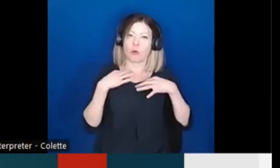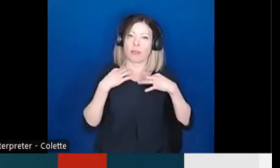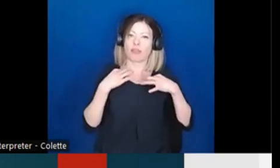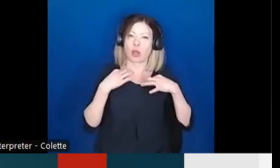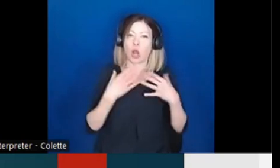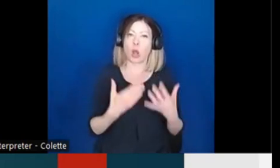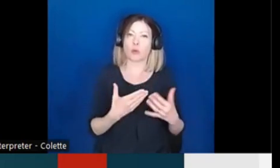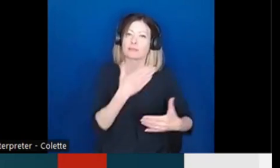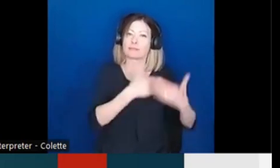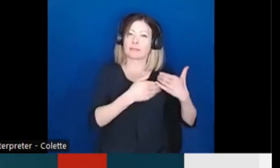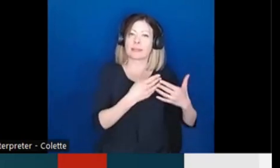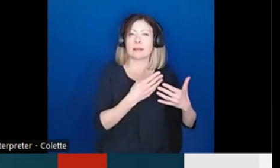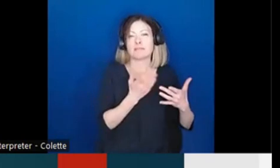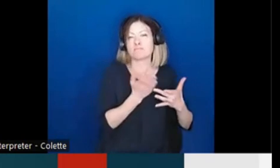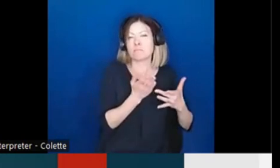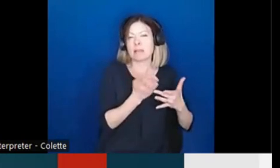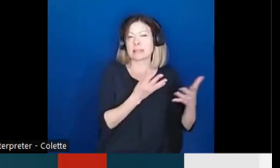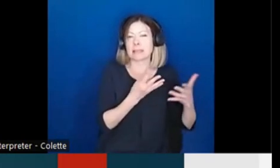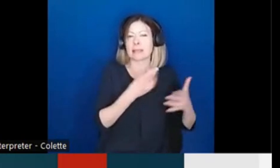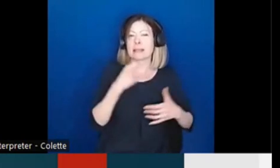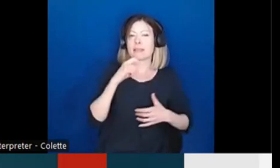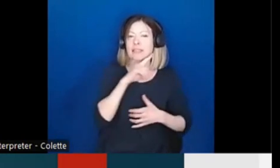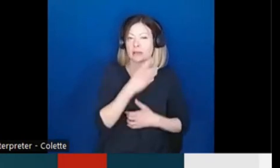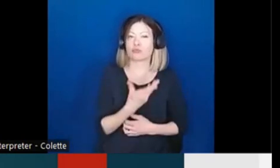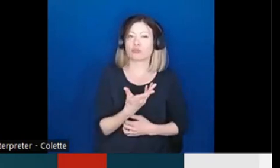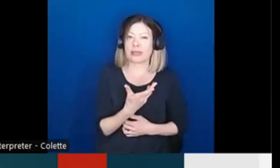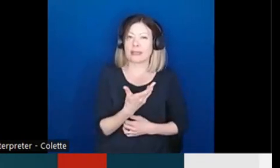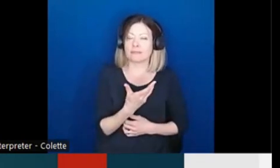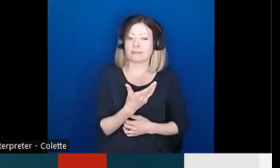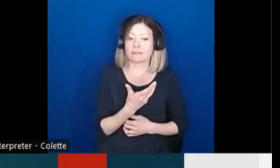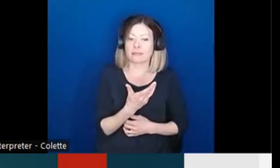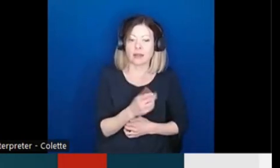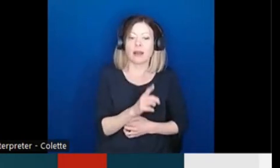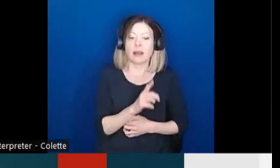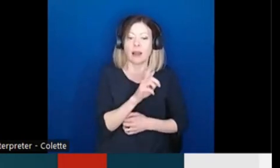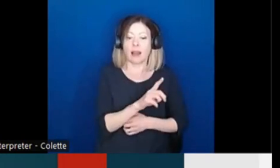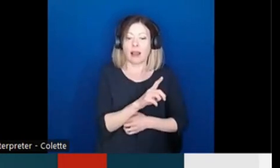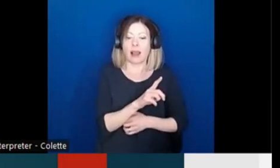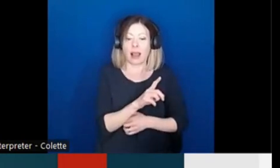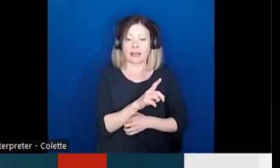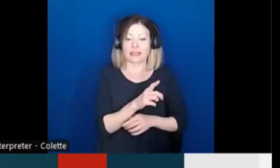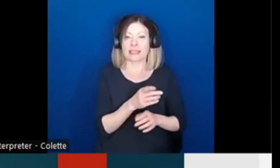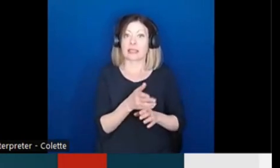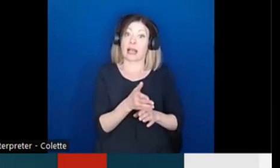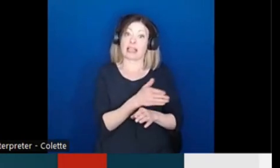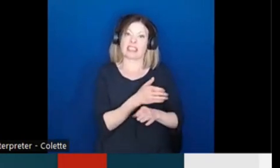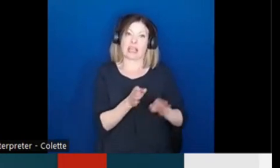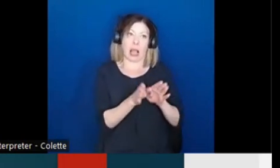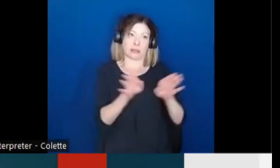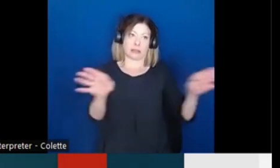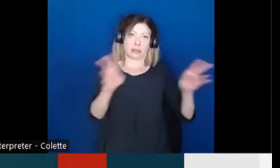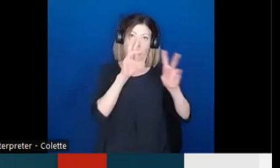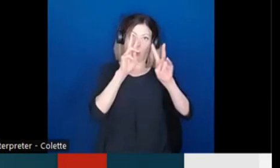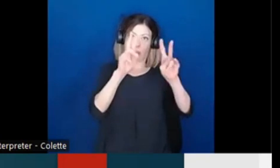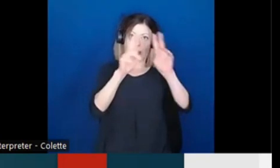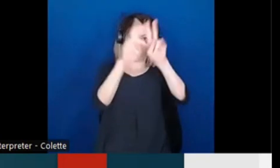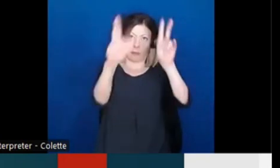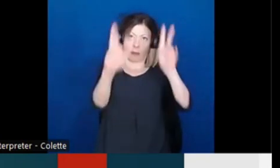century image, kind of mid-19th century, and it's looking out at the parsonage from a kind of side angle.